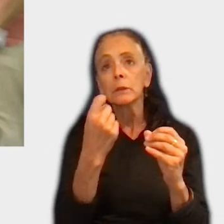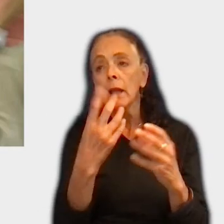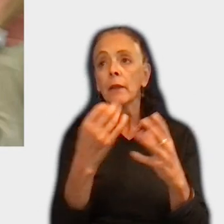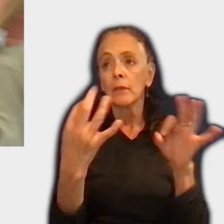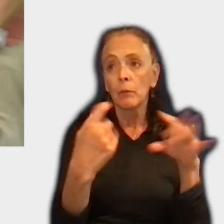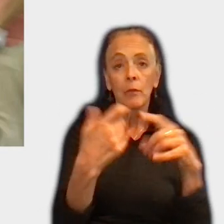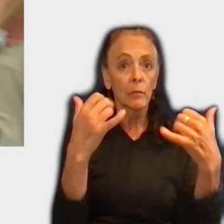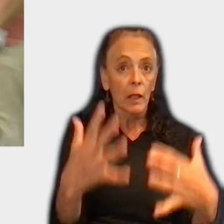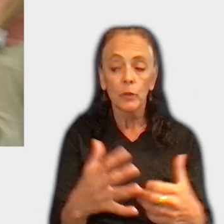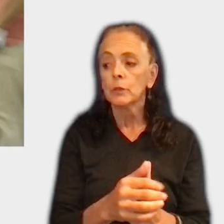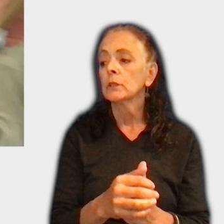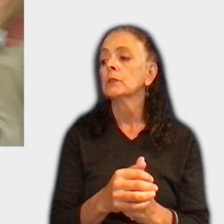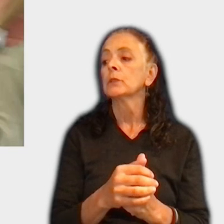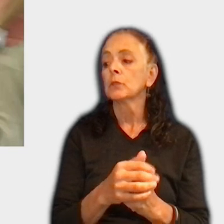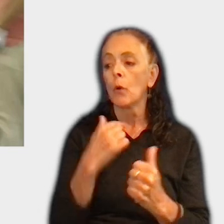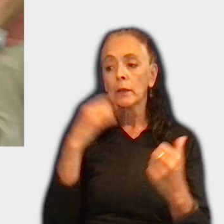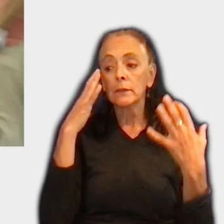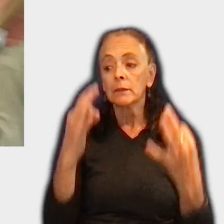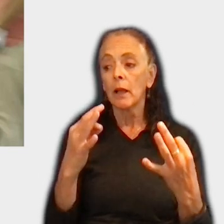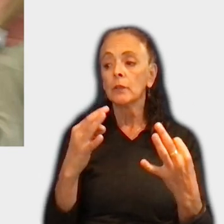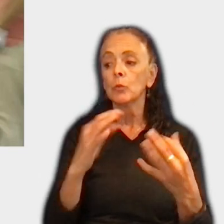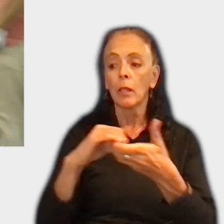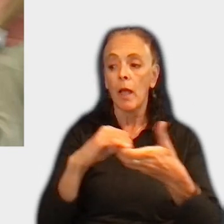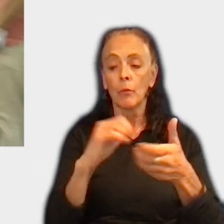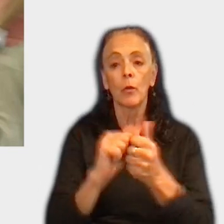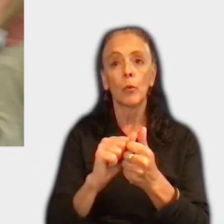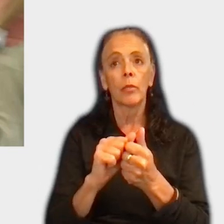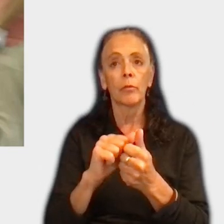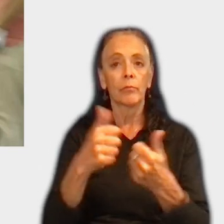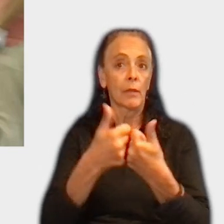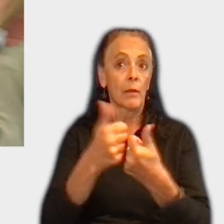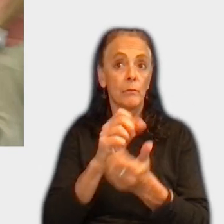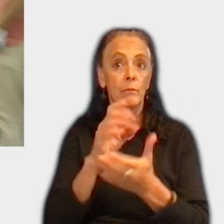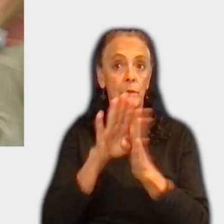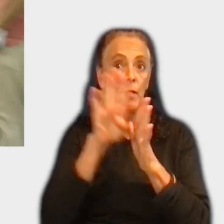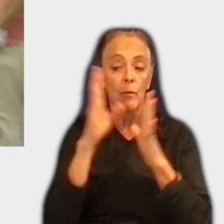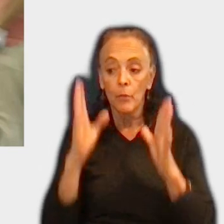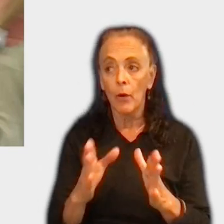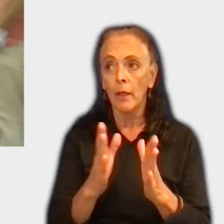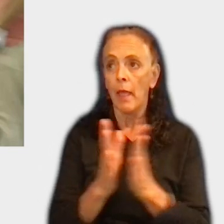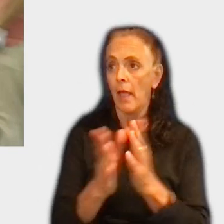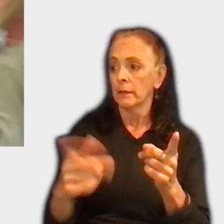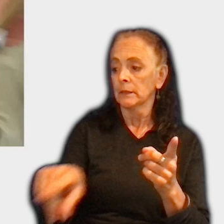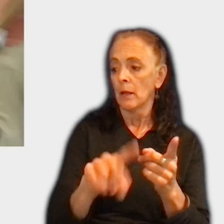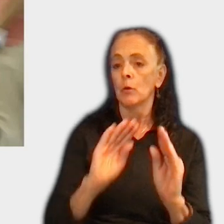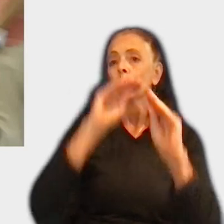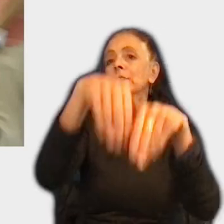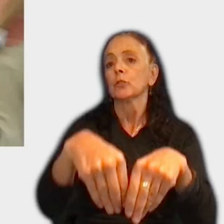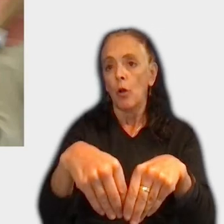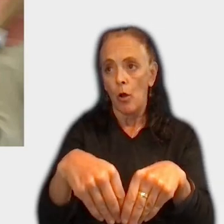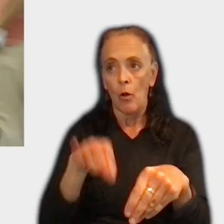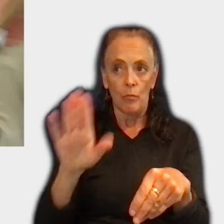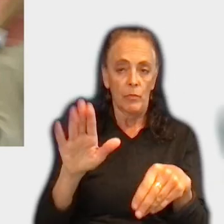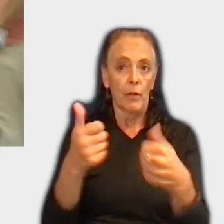players so in this case i decided to collaborate with some game developer and also i asked them to install one of his games or